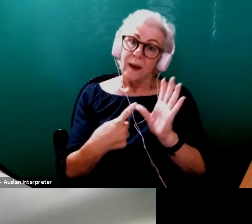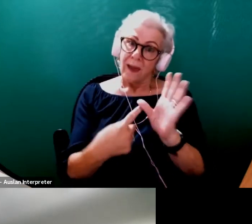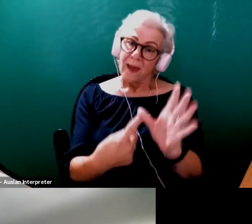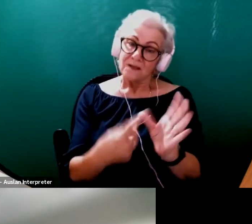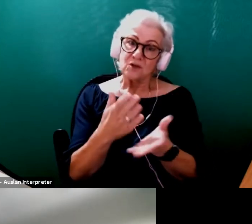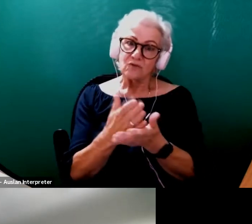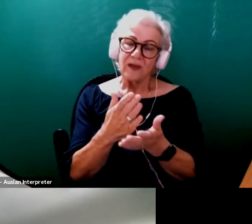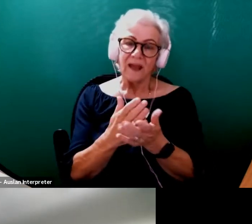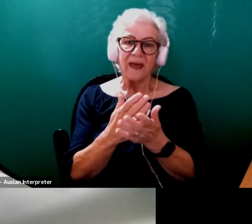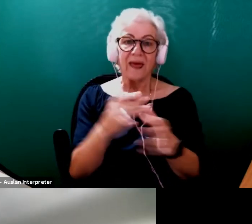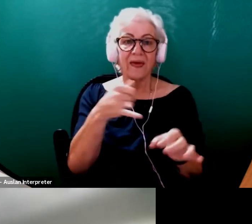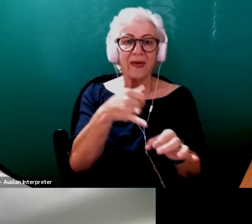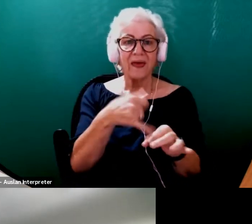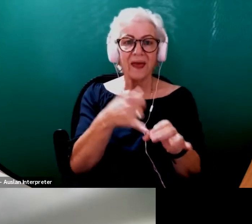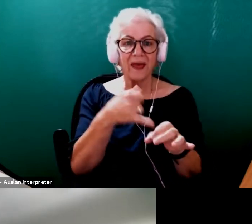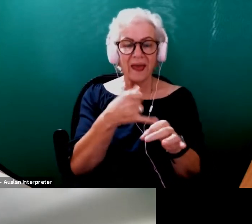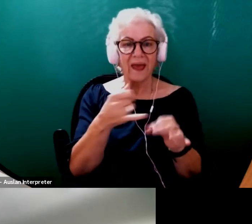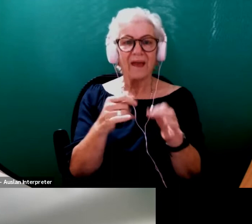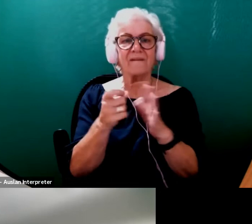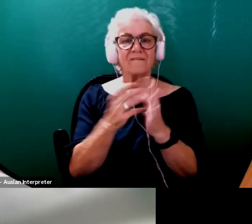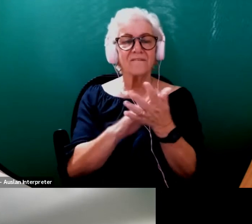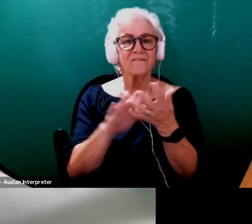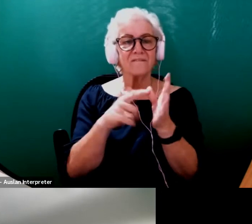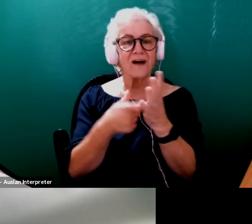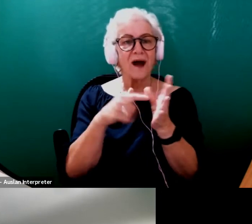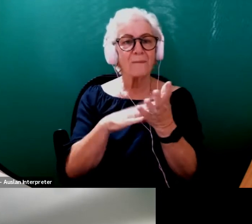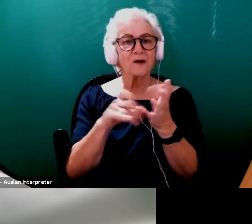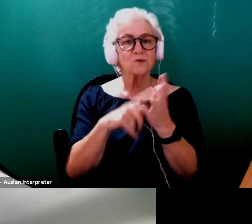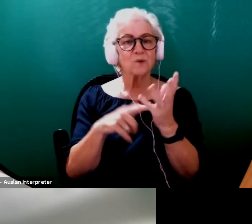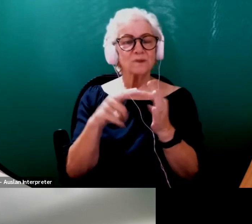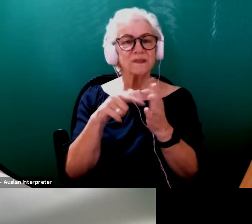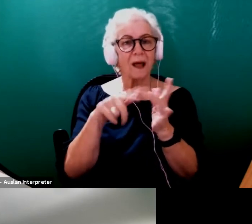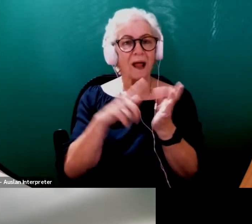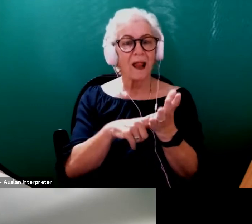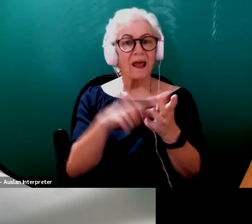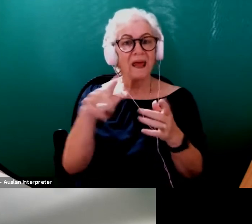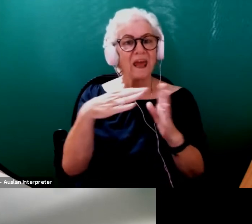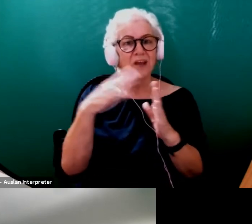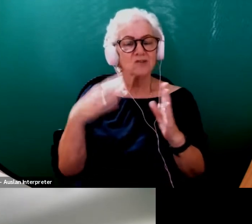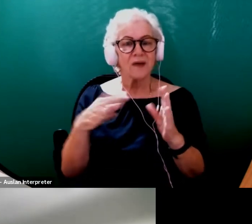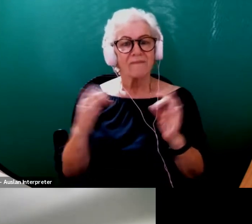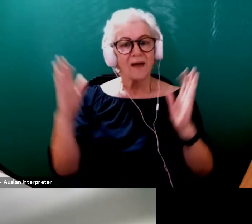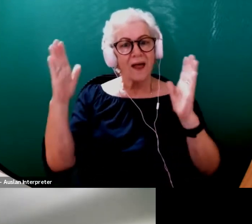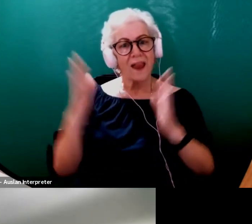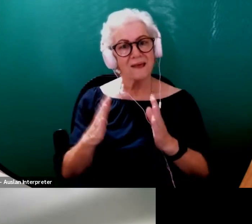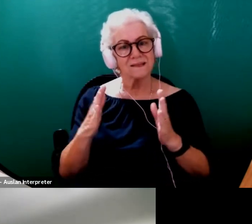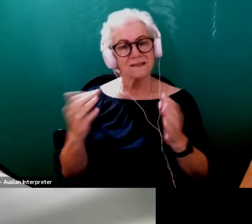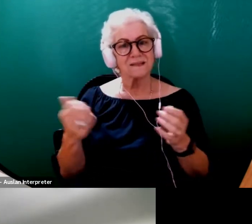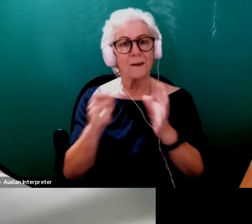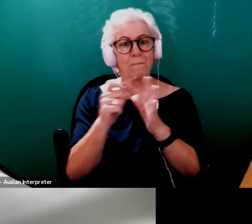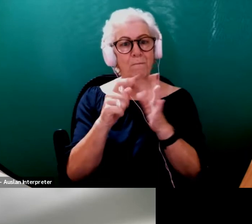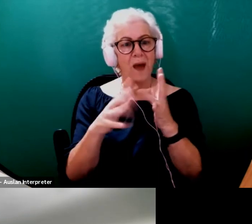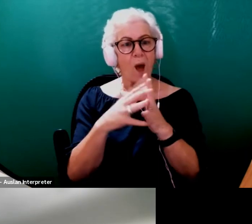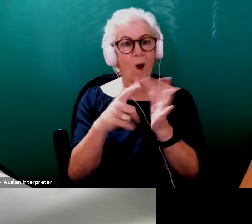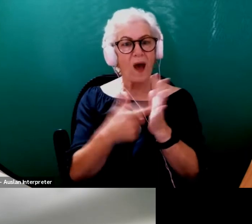the pharmaceutical industry in most other countries has a great deal less power and influence than was the case in the United